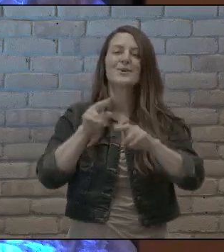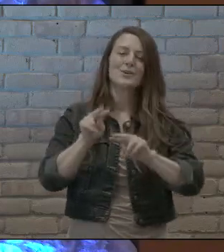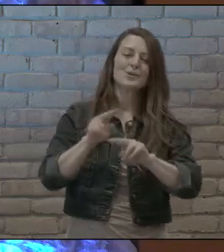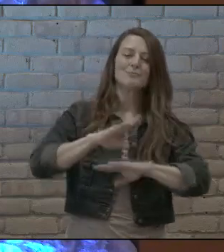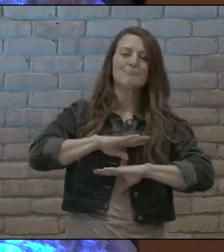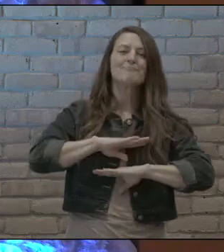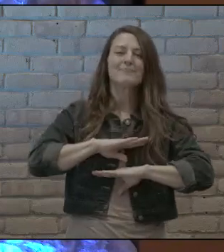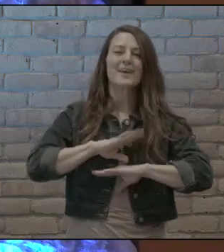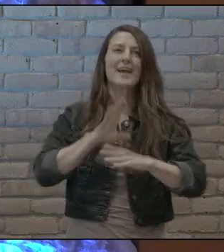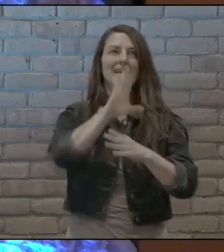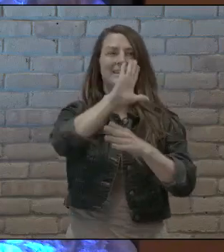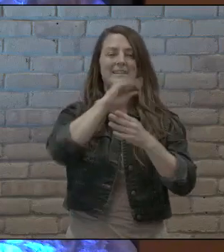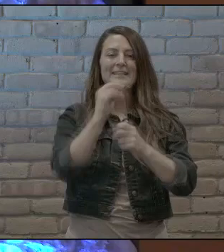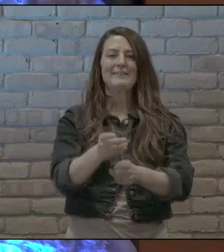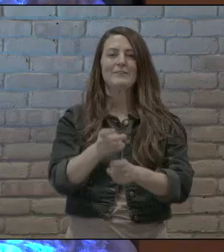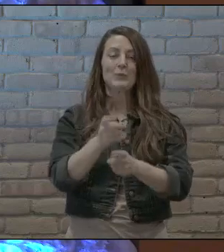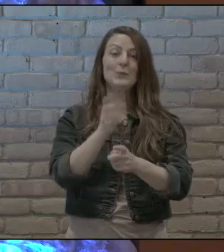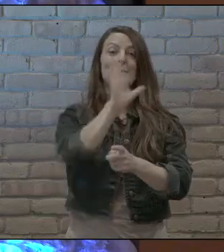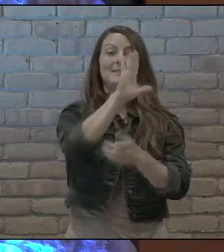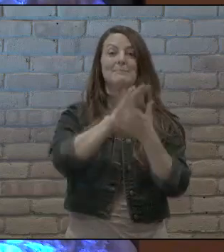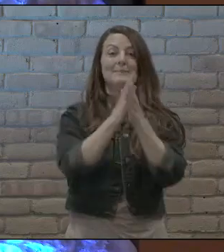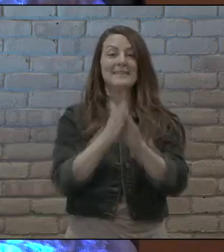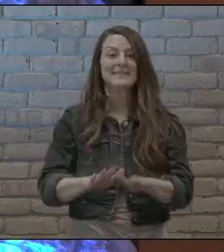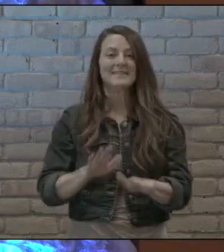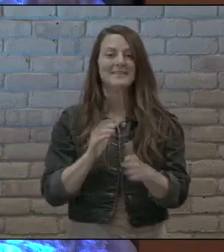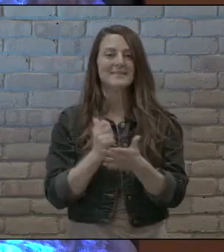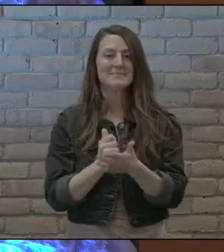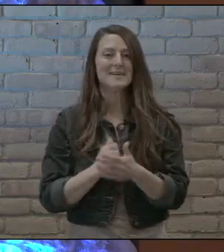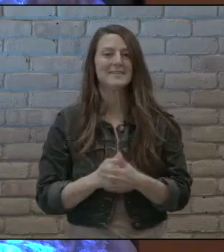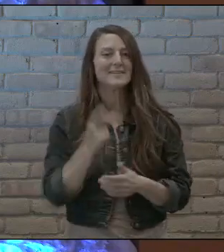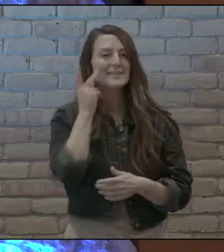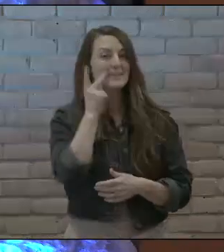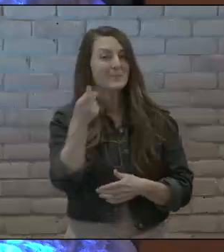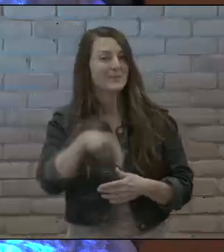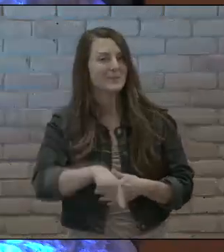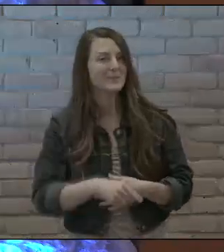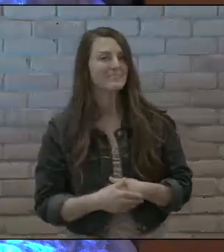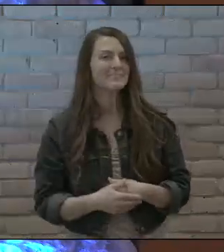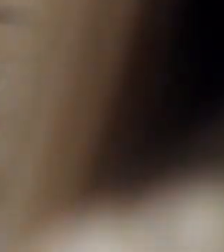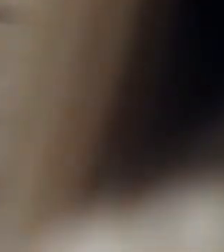with favor and give you his peace. Amen. See you next week.